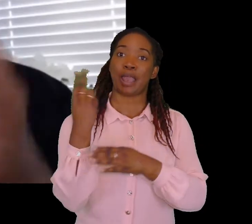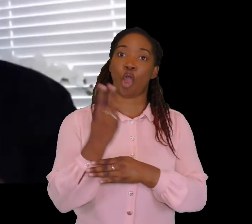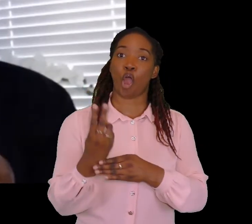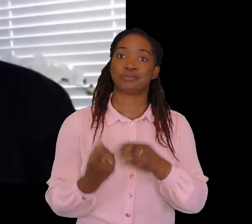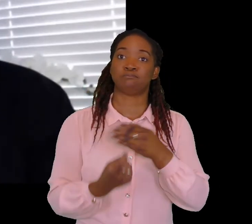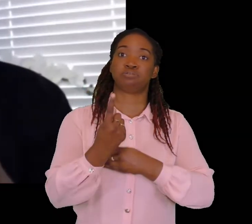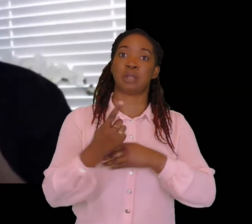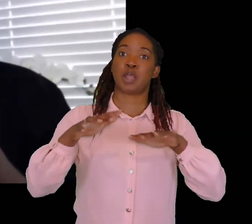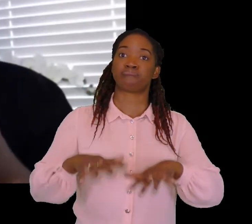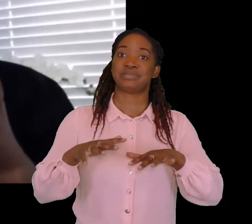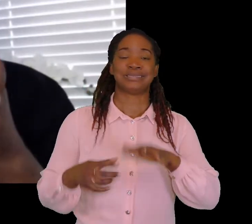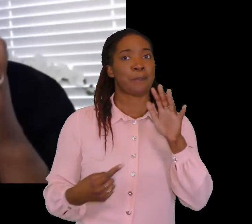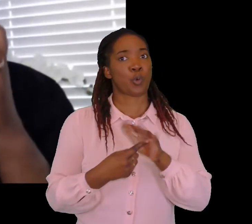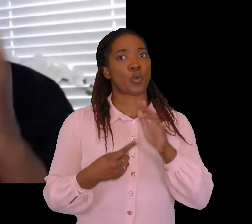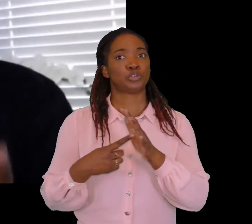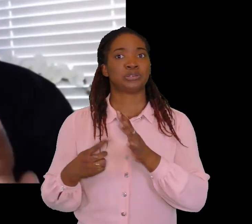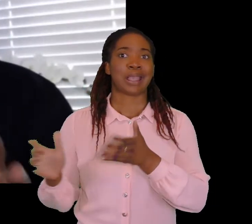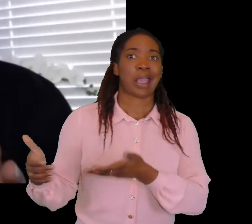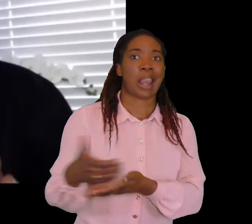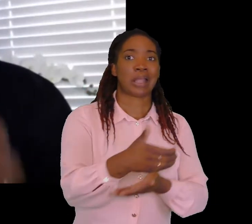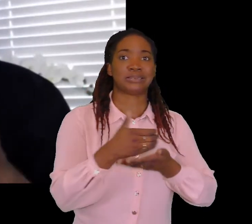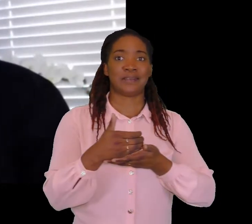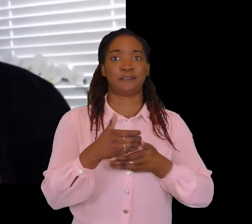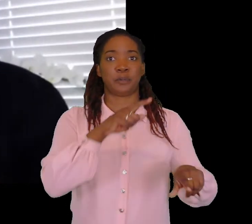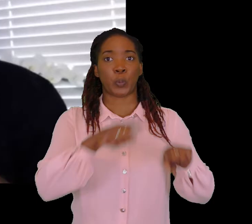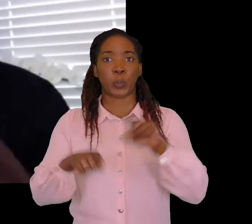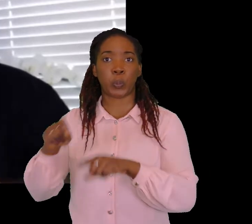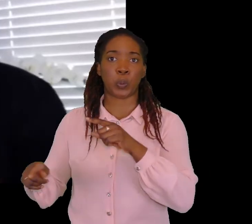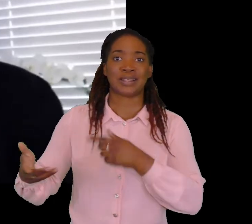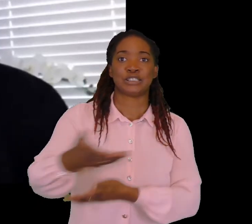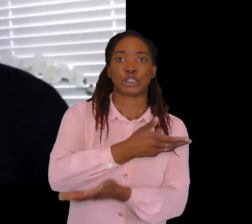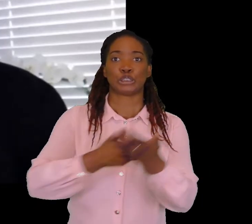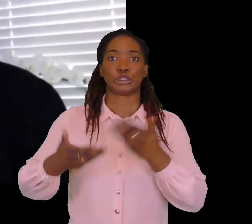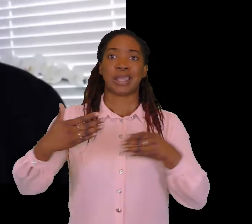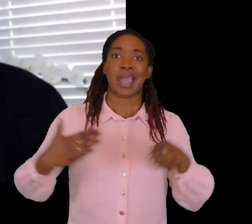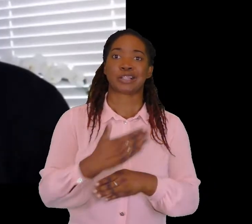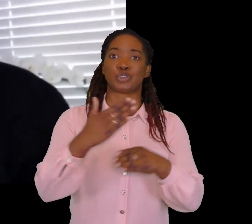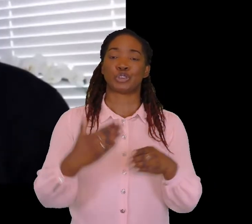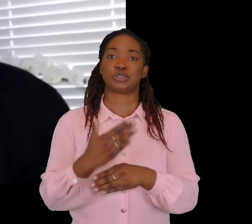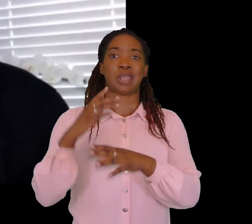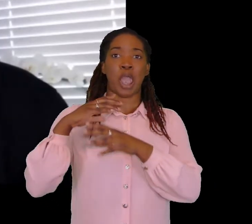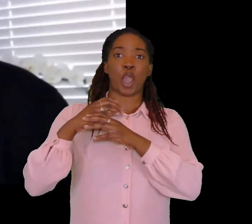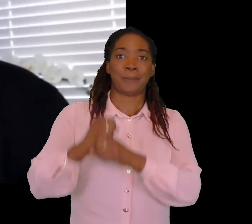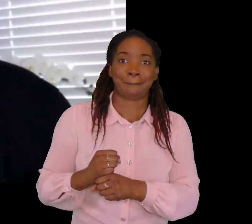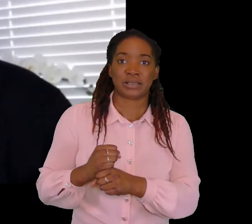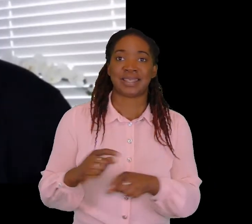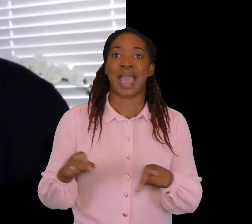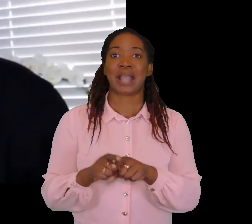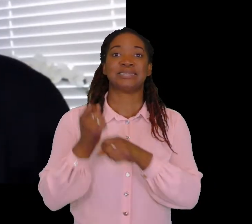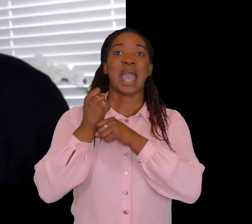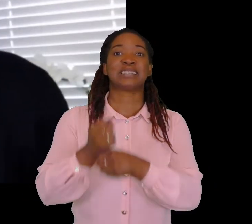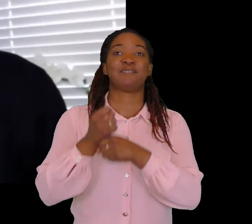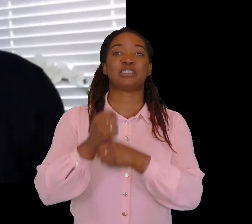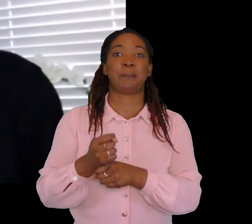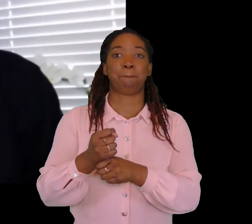important collective set of stimulated discussions, actions, commitments, activities, and activism, which led